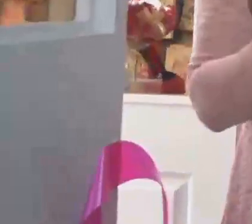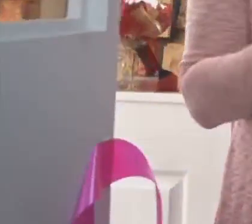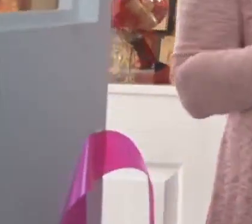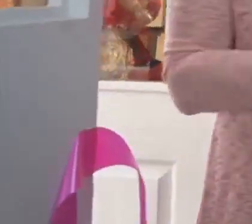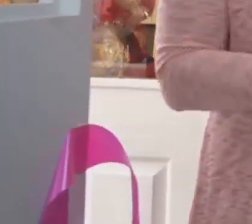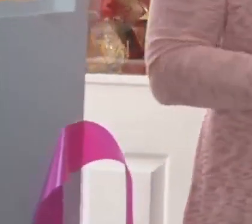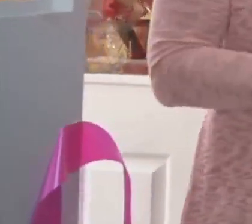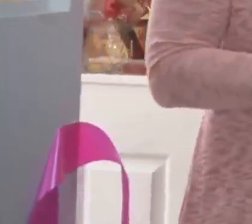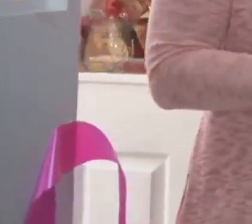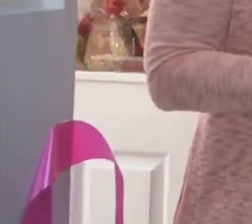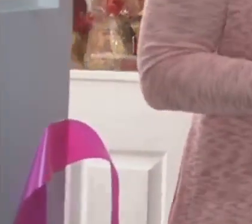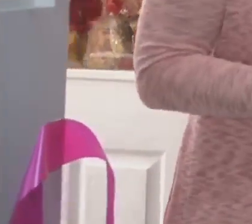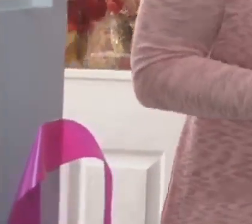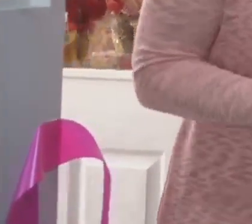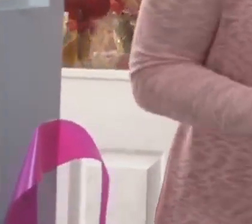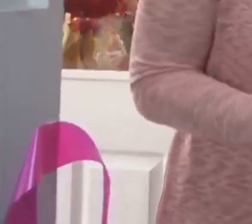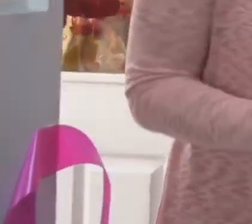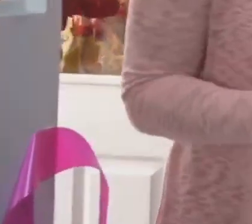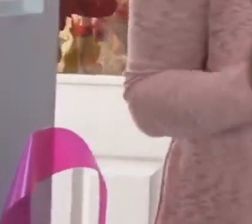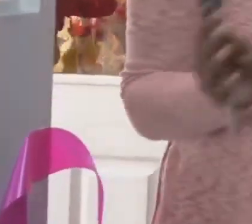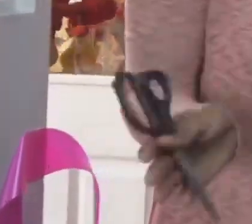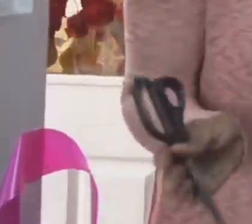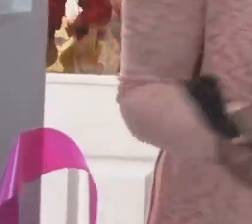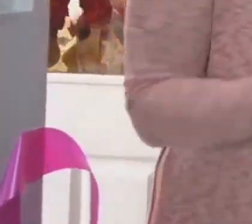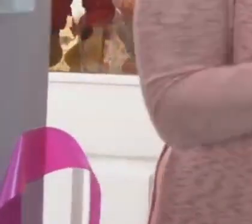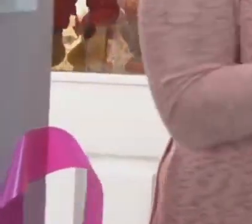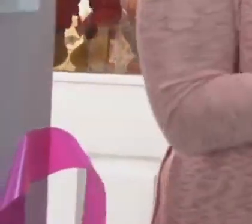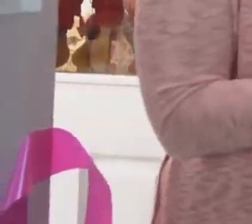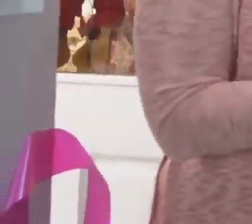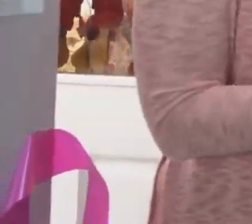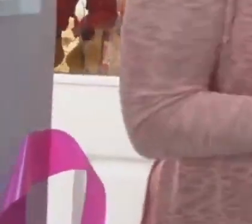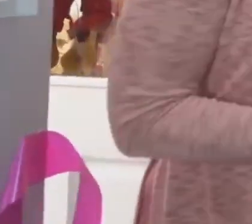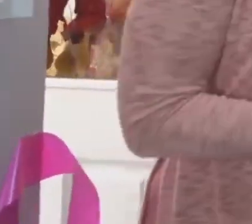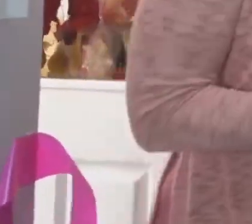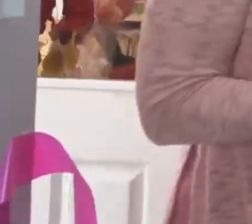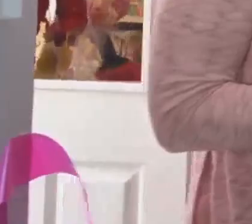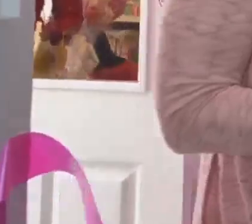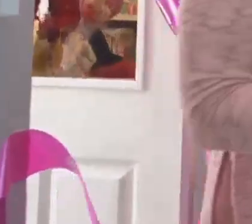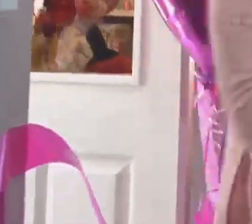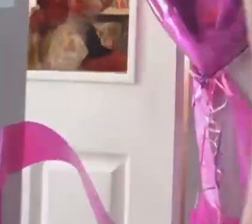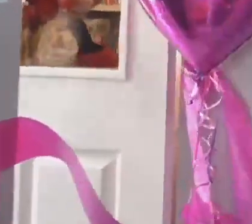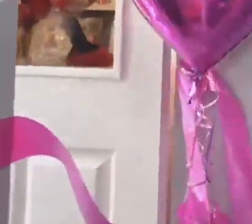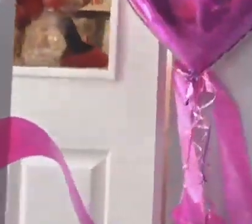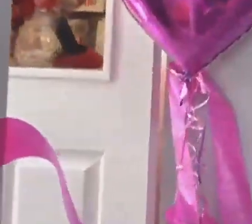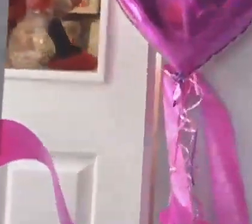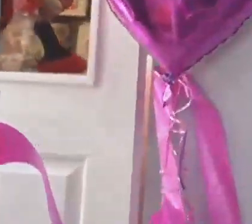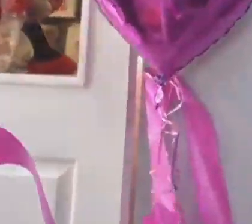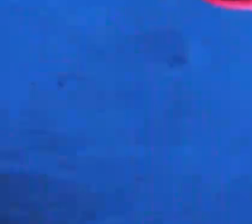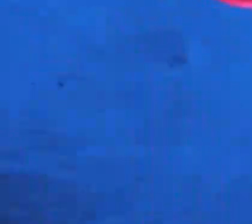to facilitate skills training at a recognized or accredited institution.